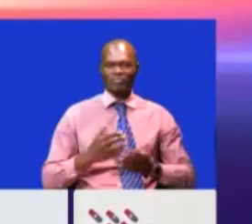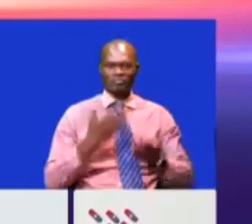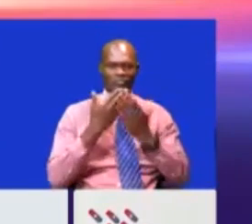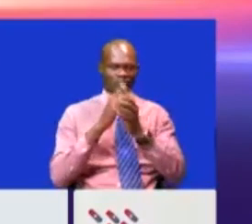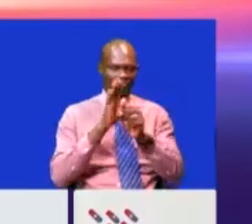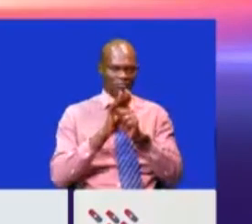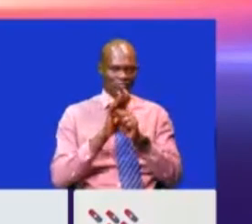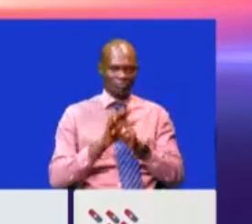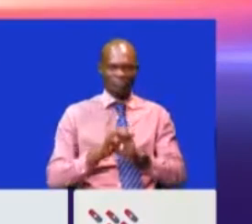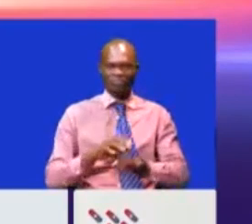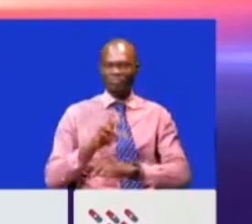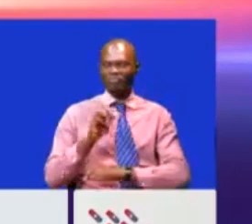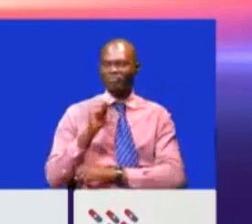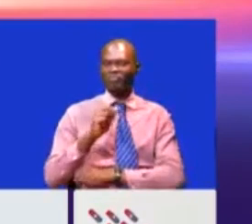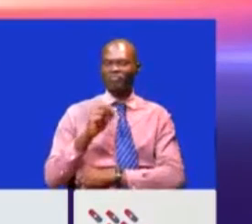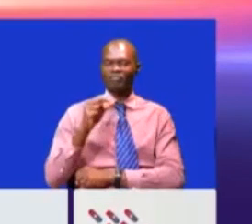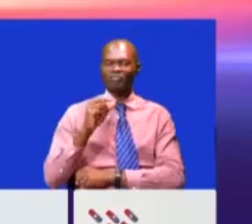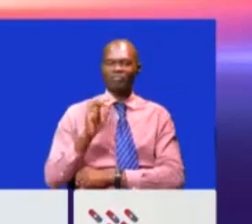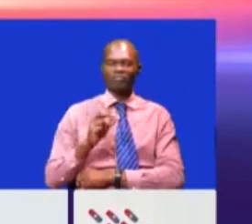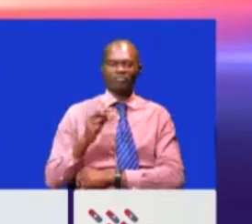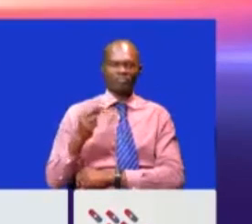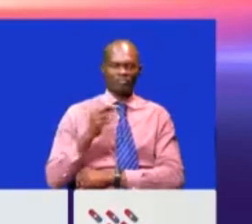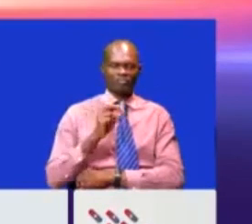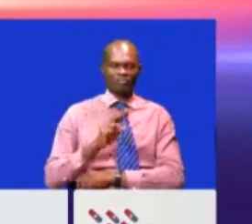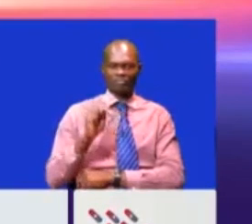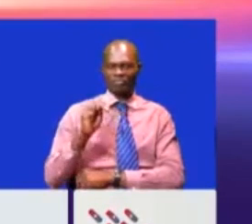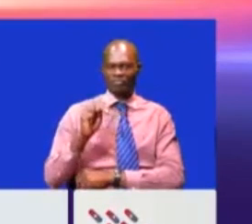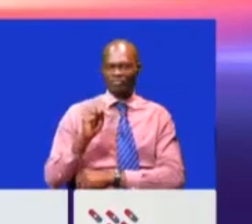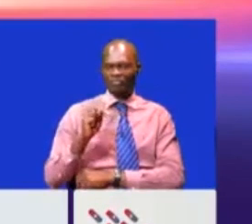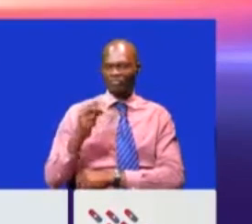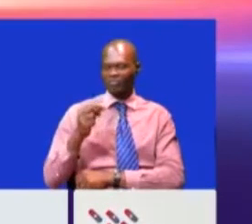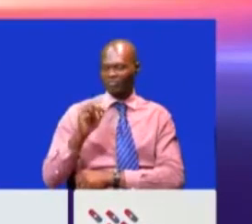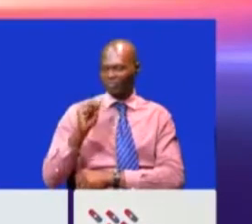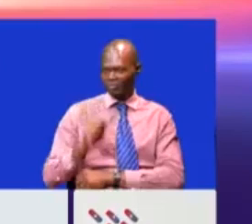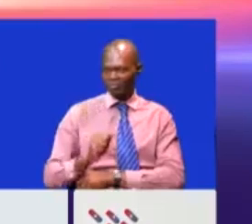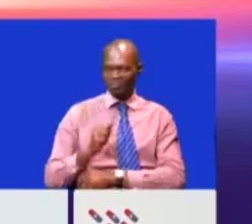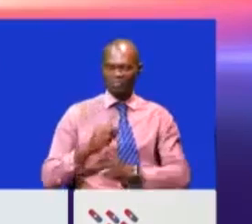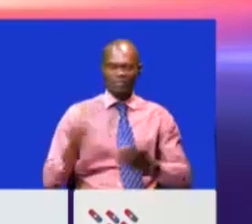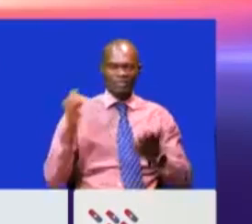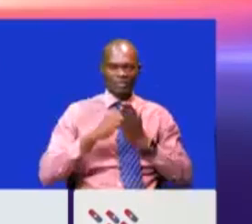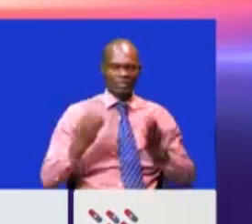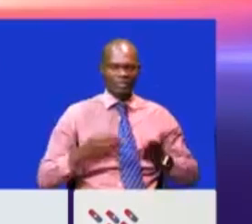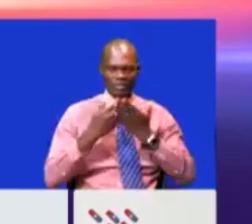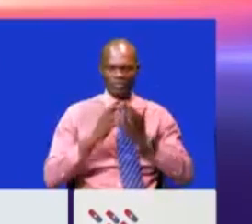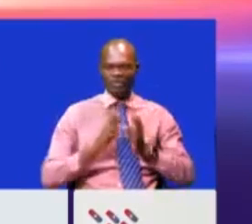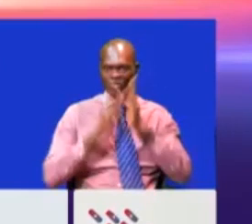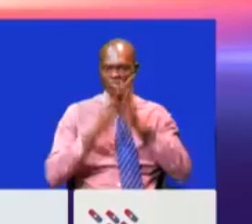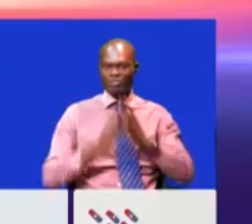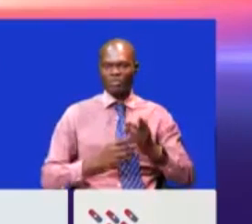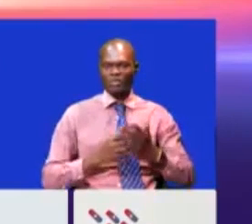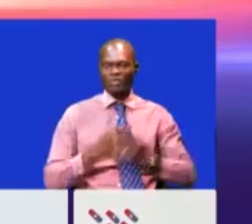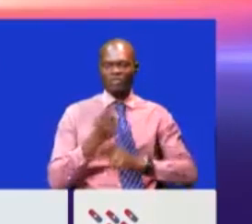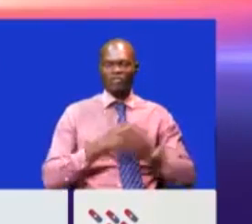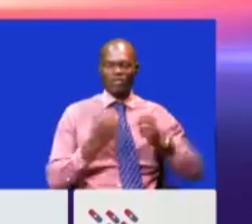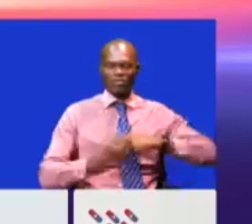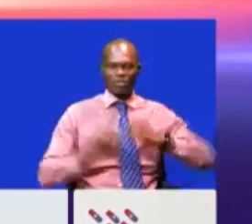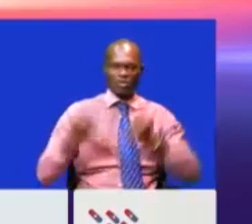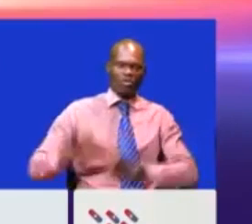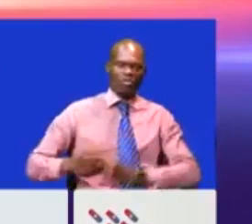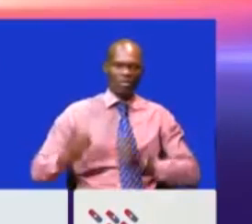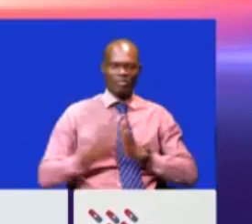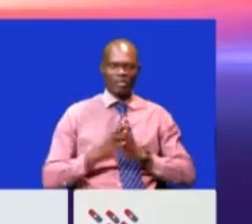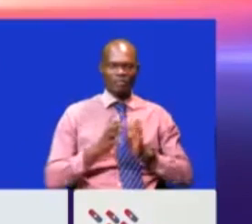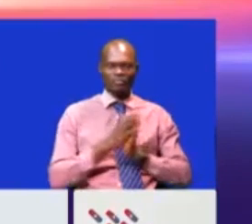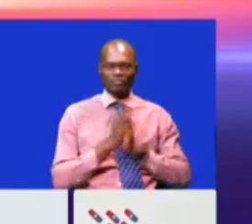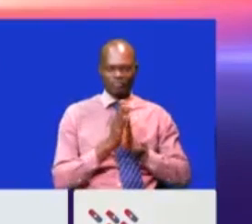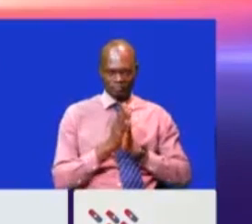Ero kamana inya Roger Sagunga kuom lipot makamano. Chakwami lipot moro mabende woke county Mahoma Bay lipot